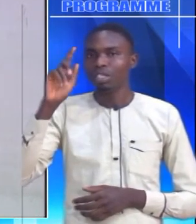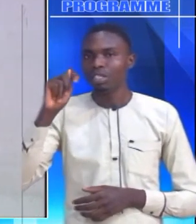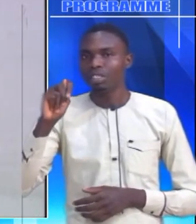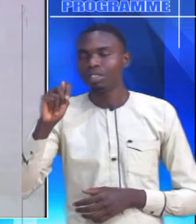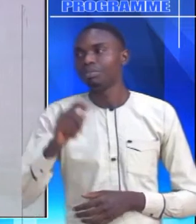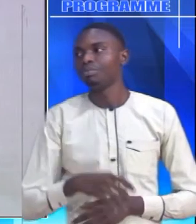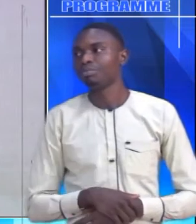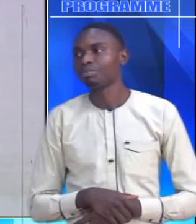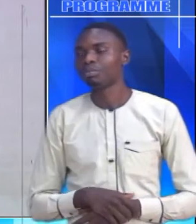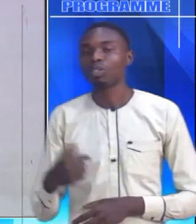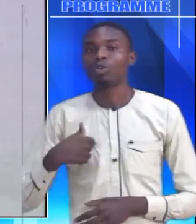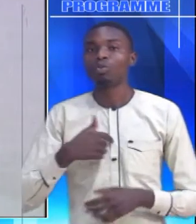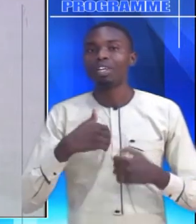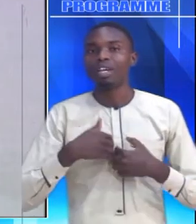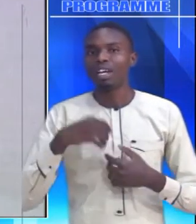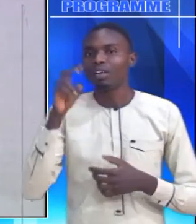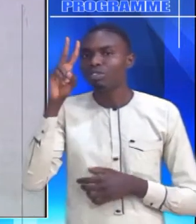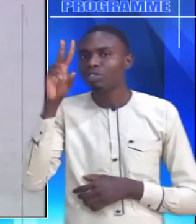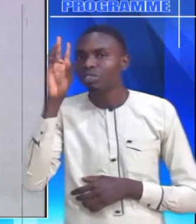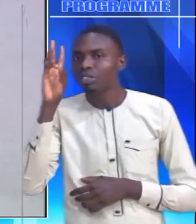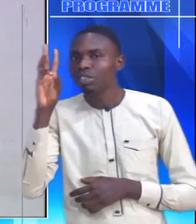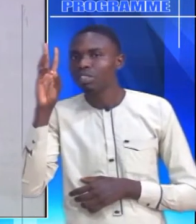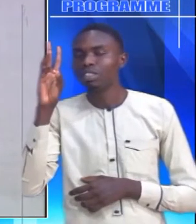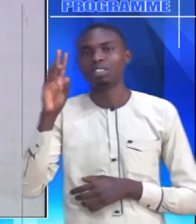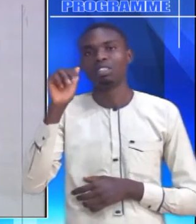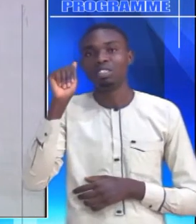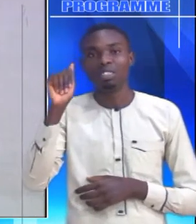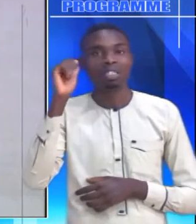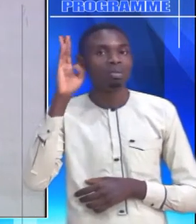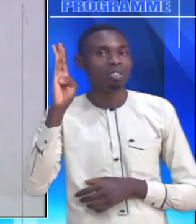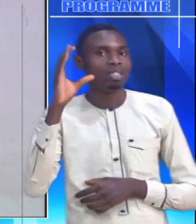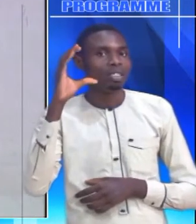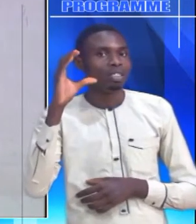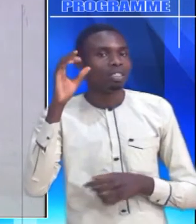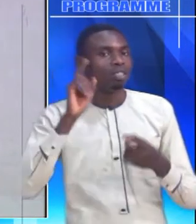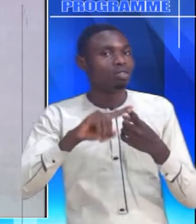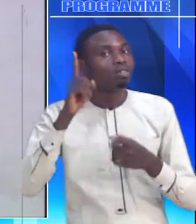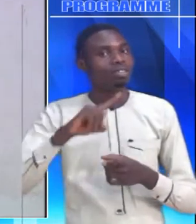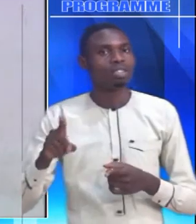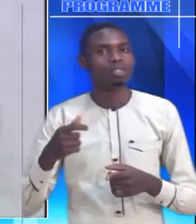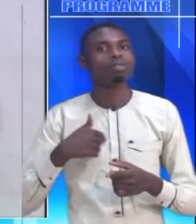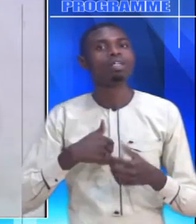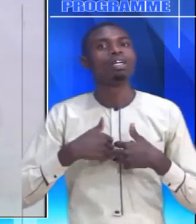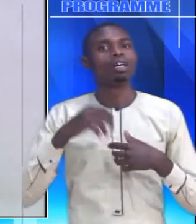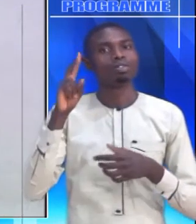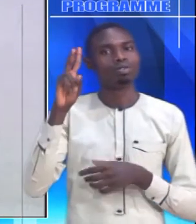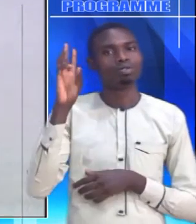From these 26 alphabets, we have two types of sounds.